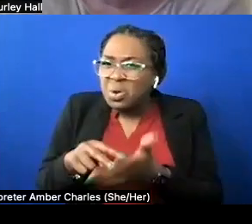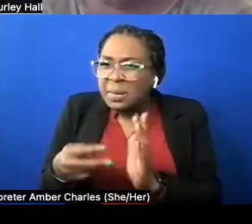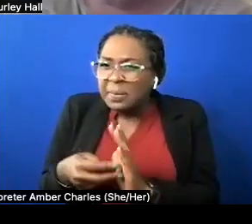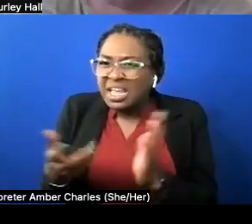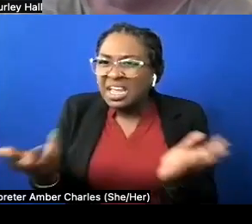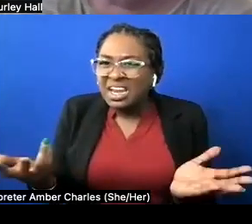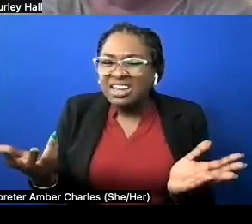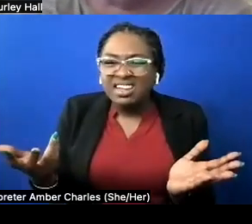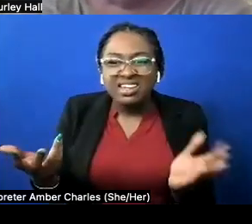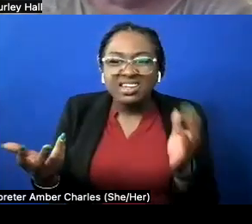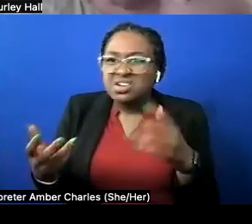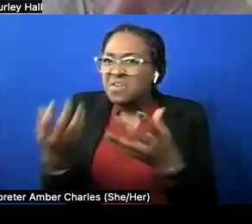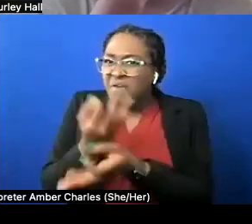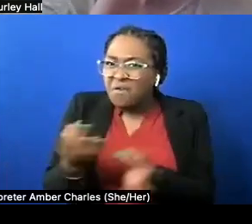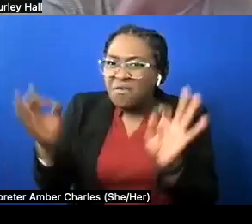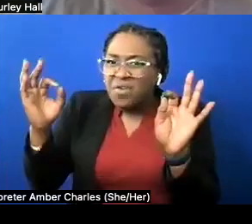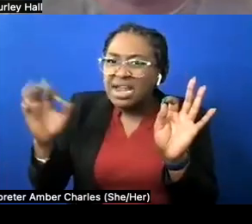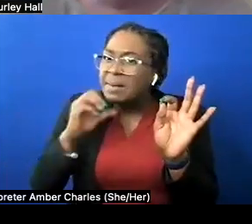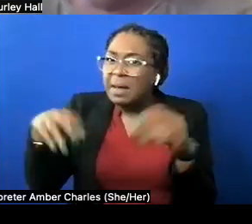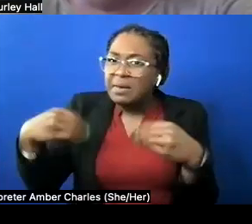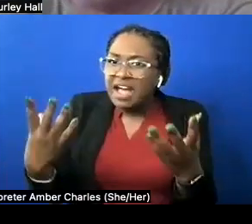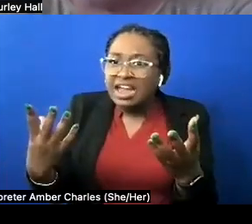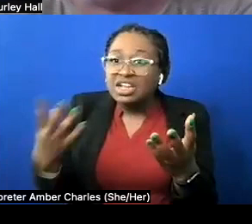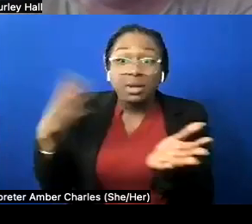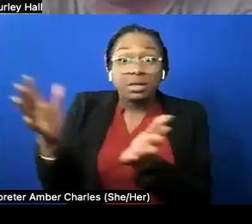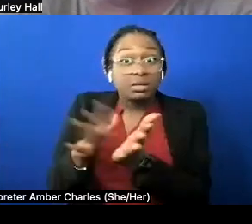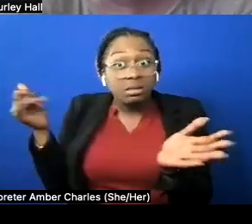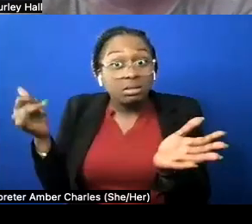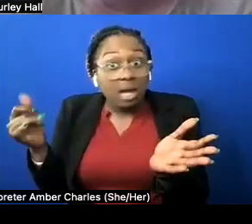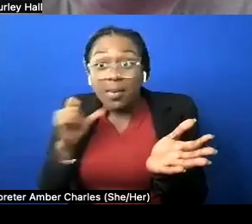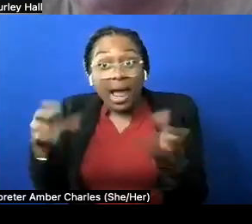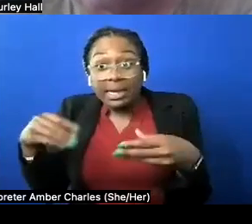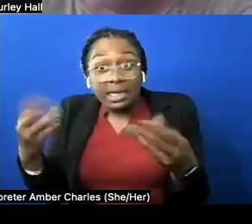You've been giving it to us for free. I haven't been giving you nothing for free. You've been taking stuff for free.